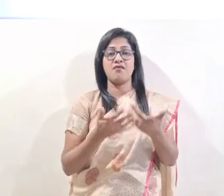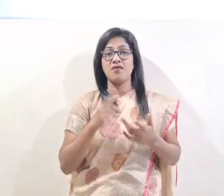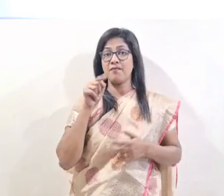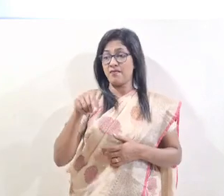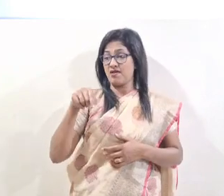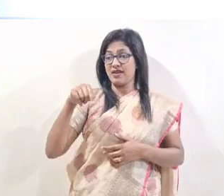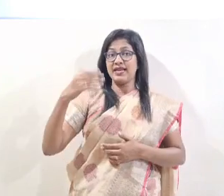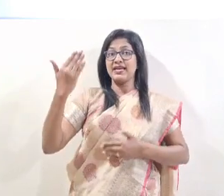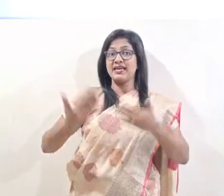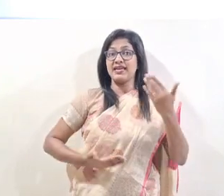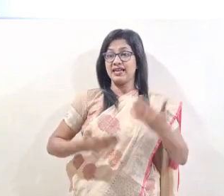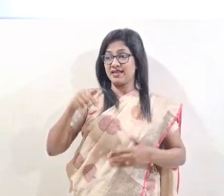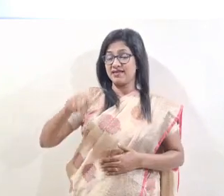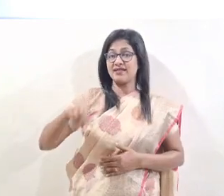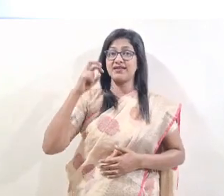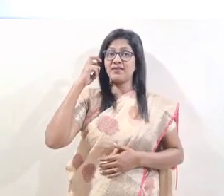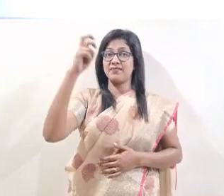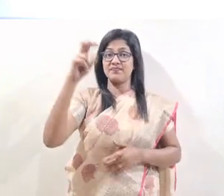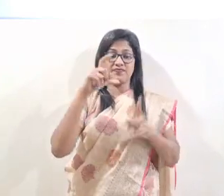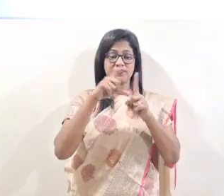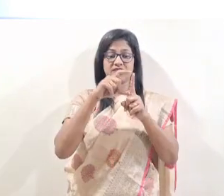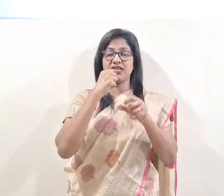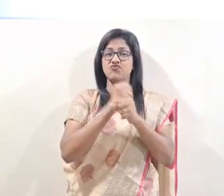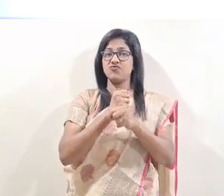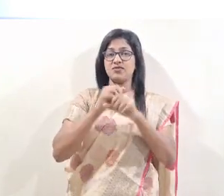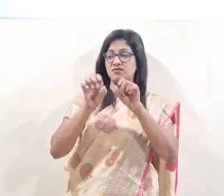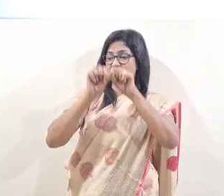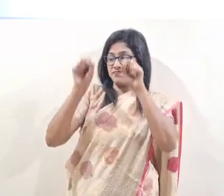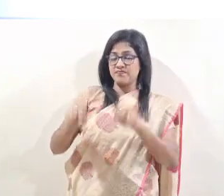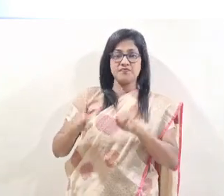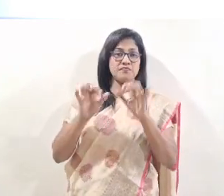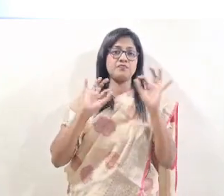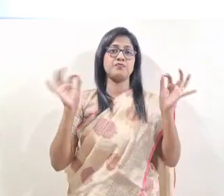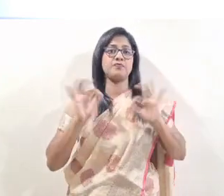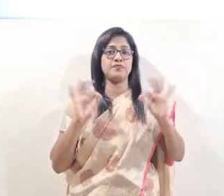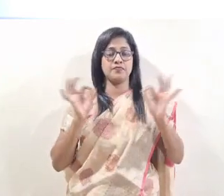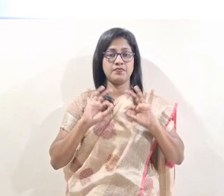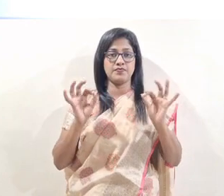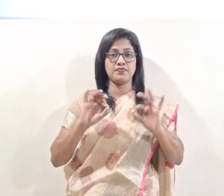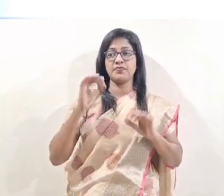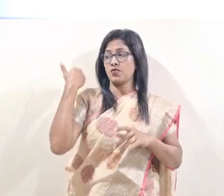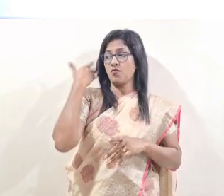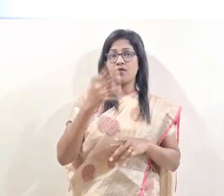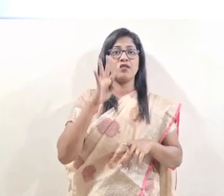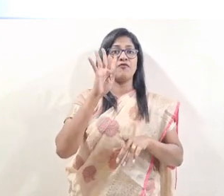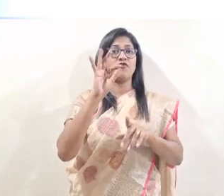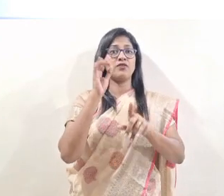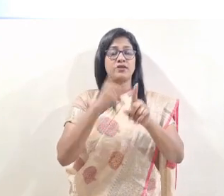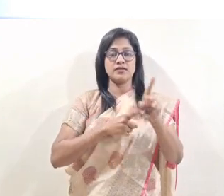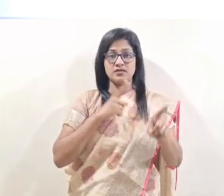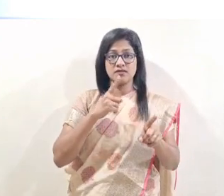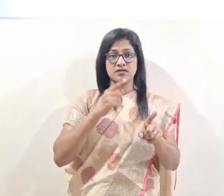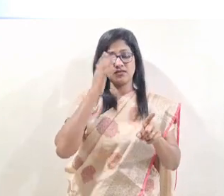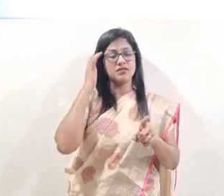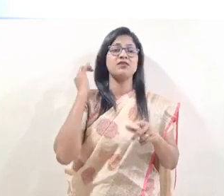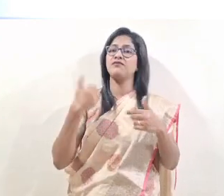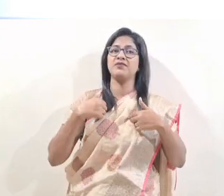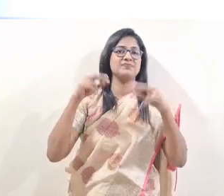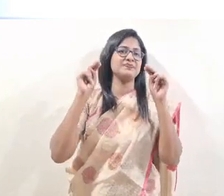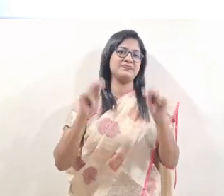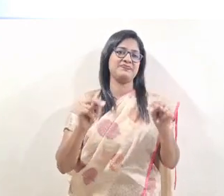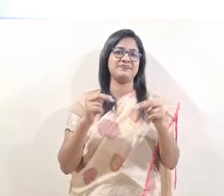only metro without a DG set in any of the stations. And in these 40 years of service, we have never needed